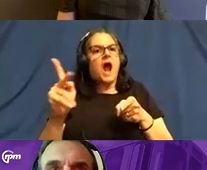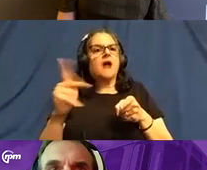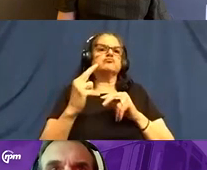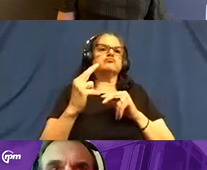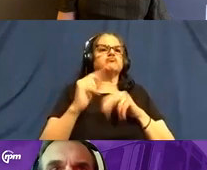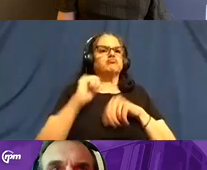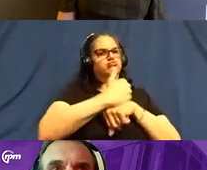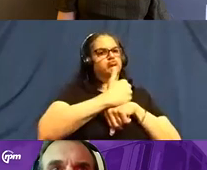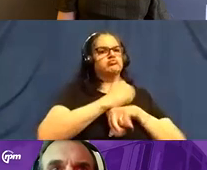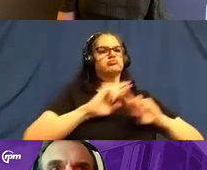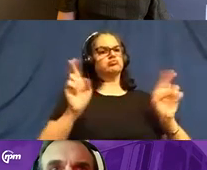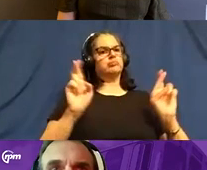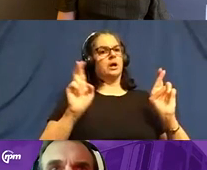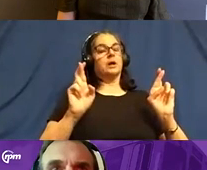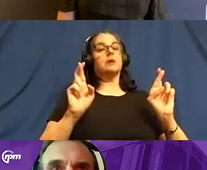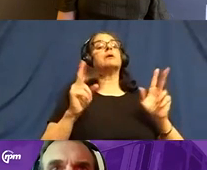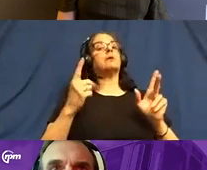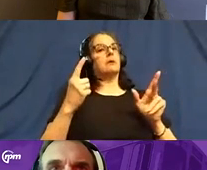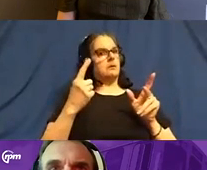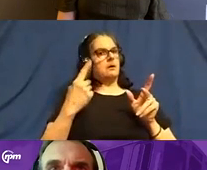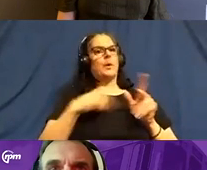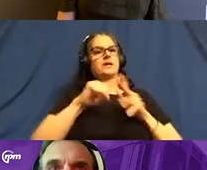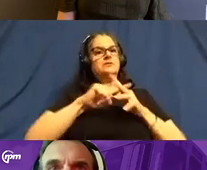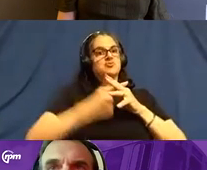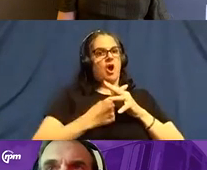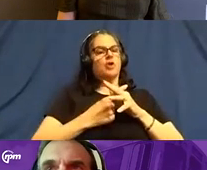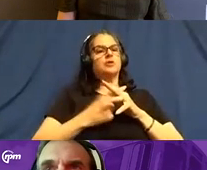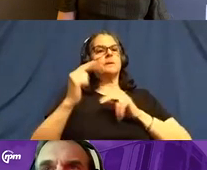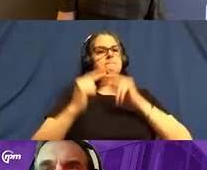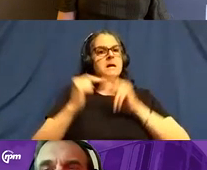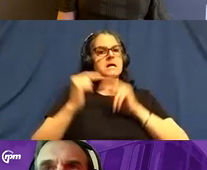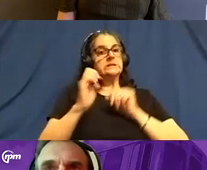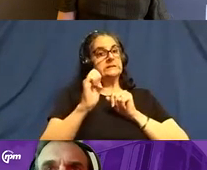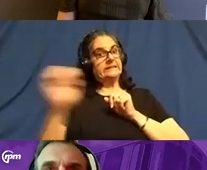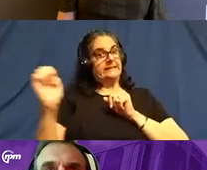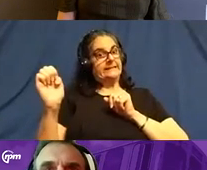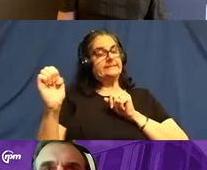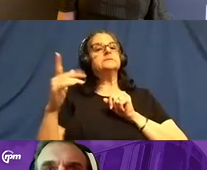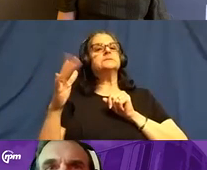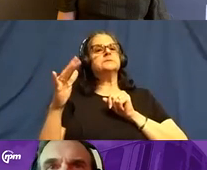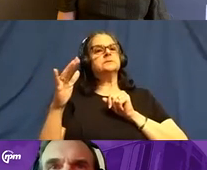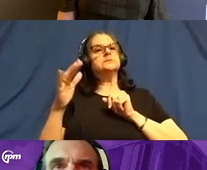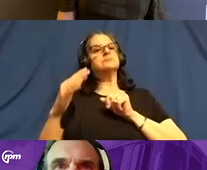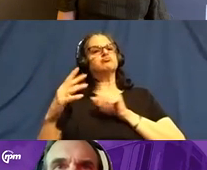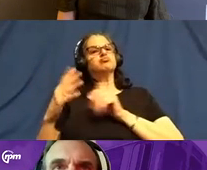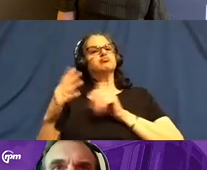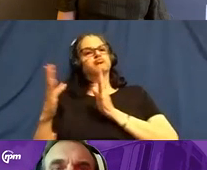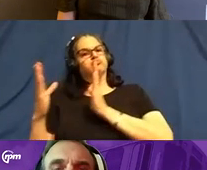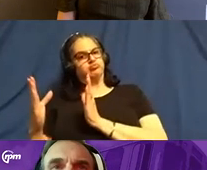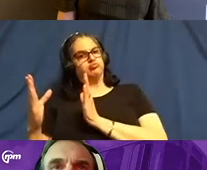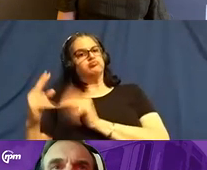the east half of the tracks from 2020 through 2022, and then subsequently the west half of the